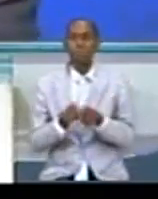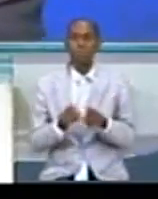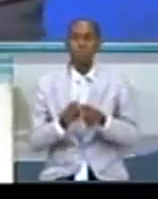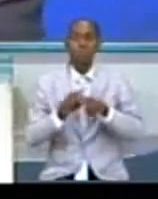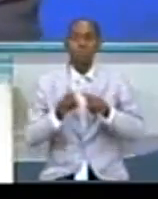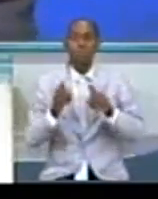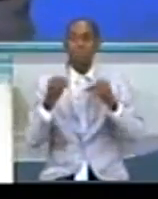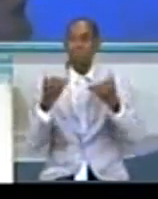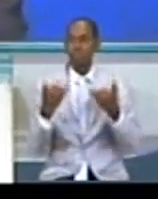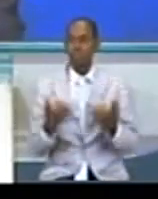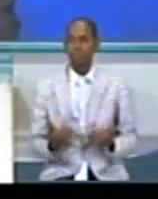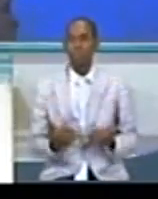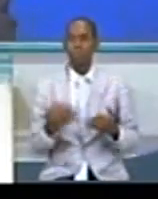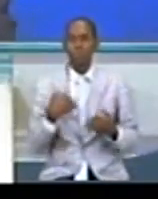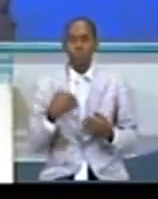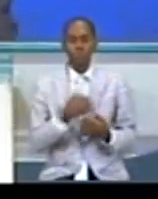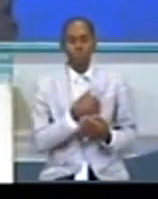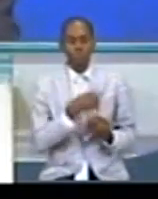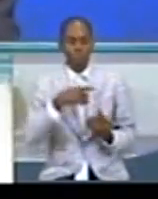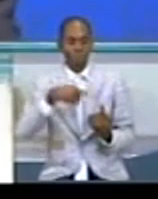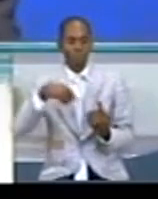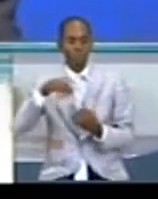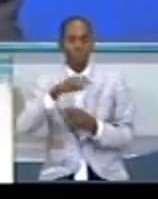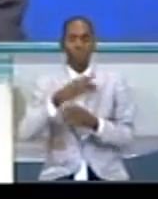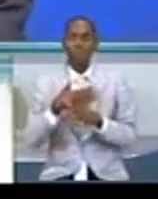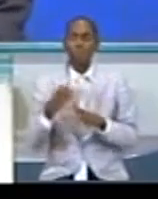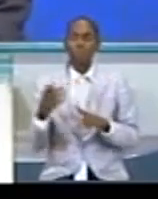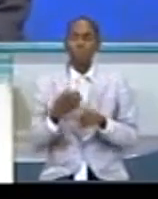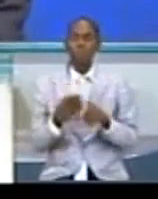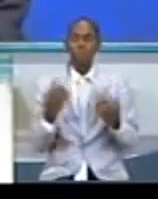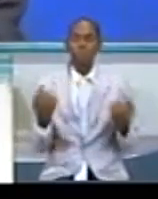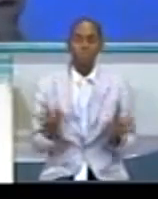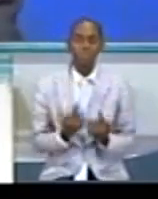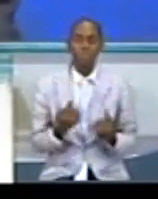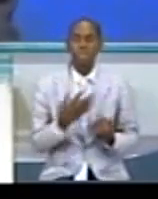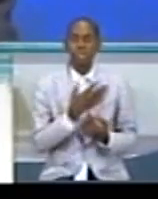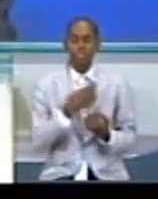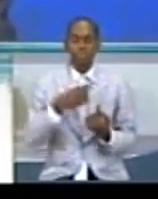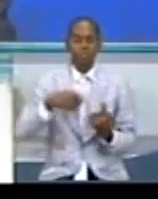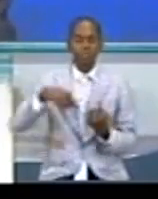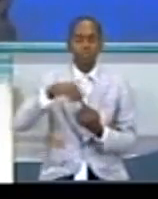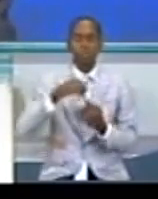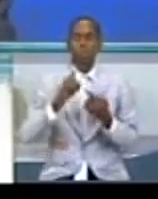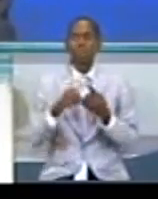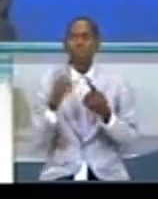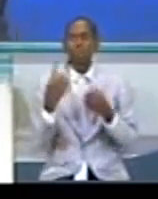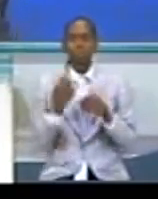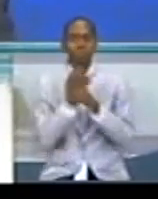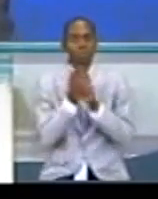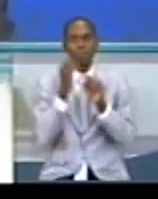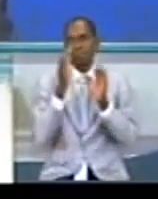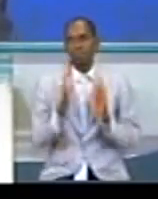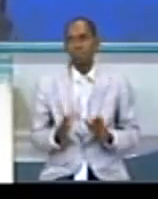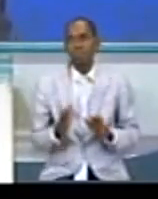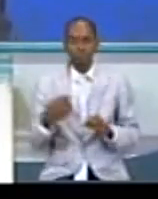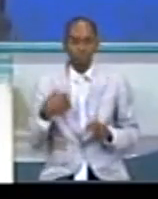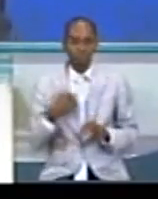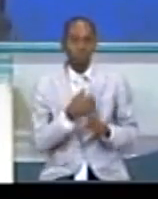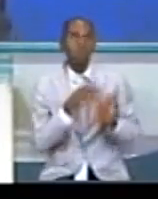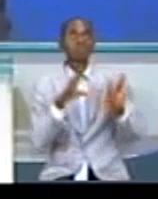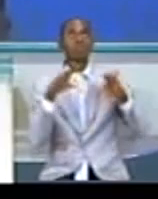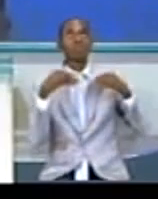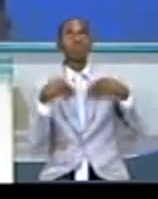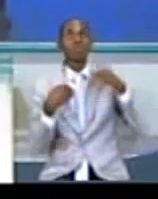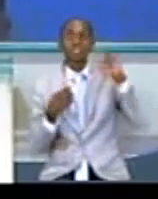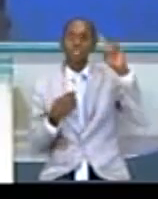now we turn away from sin and we turn to the Savior and we receive him